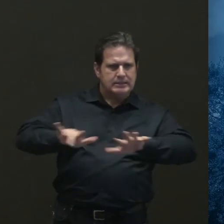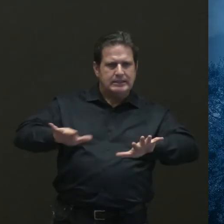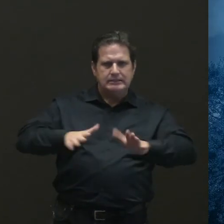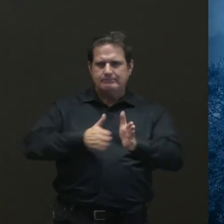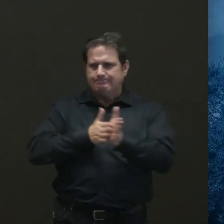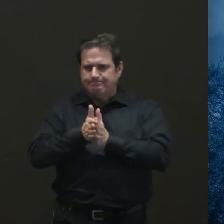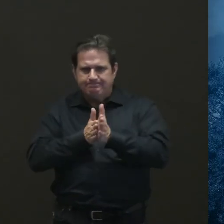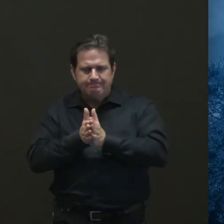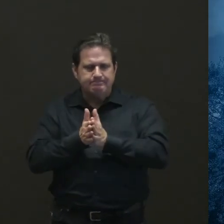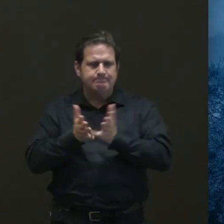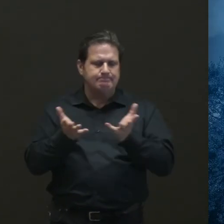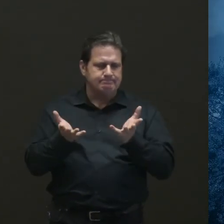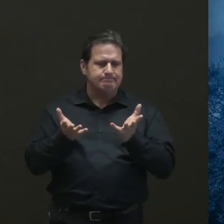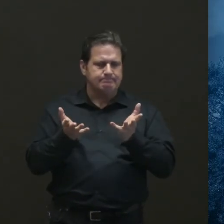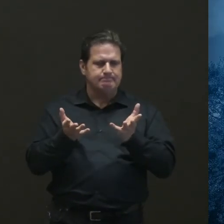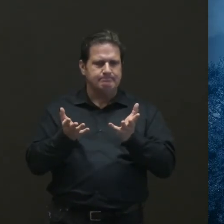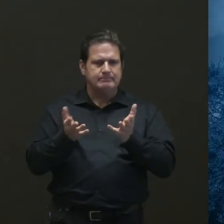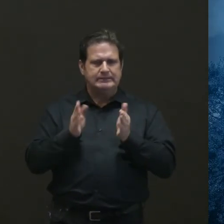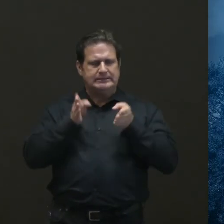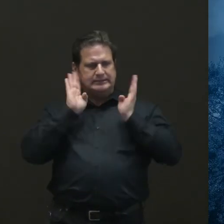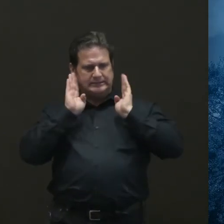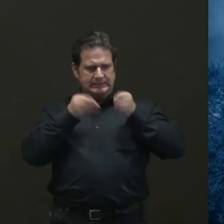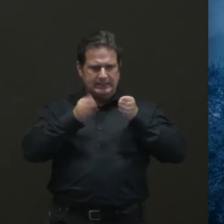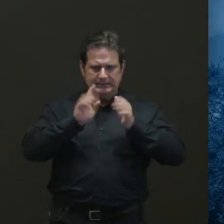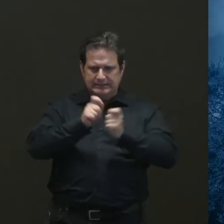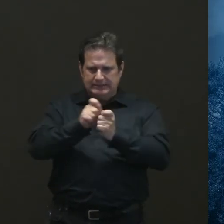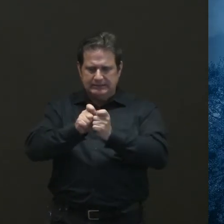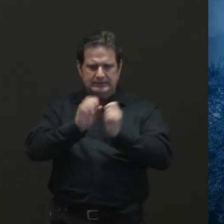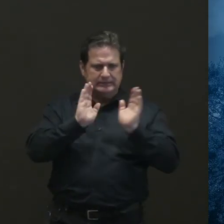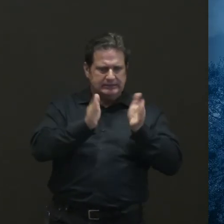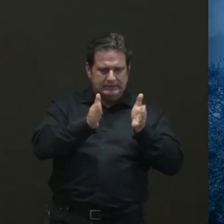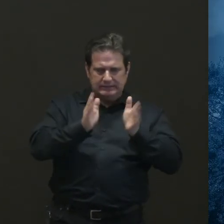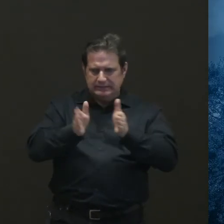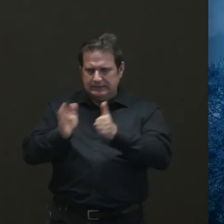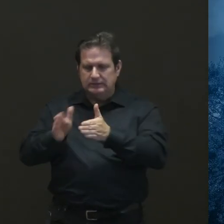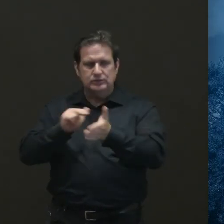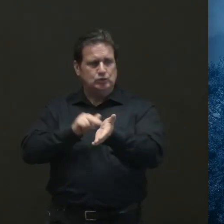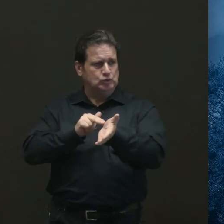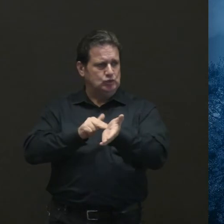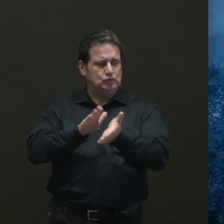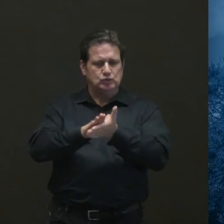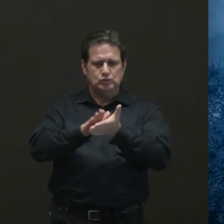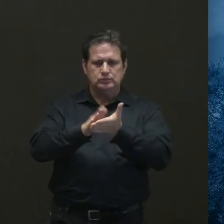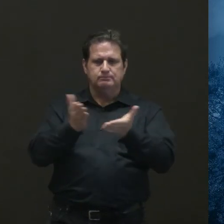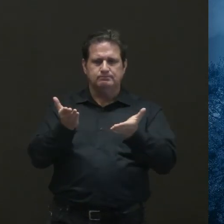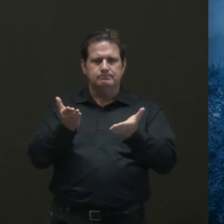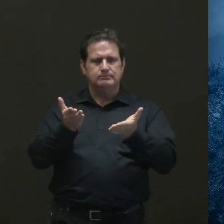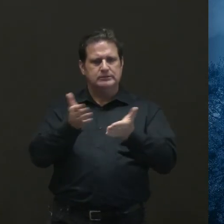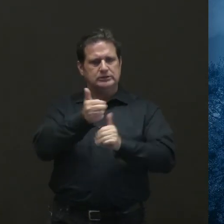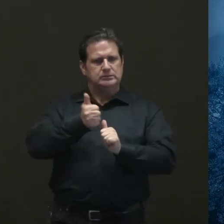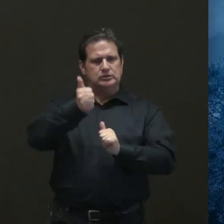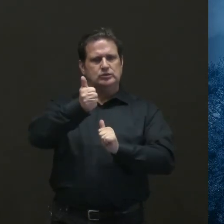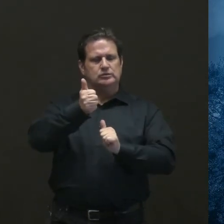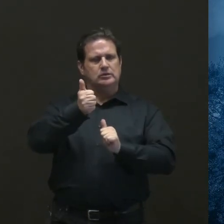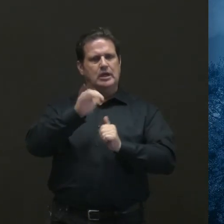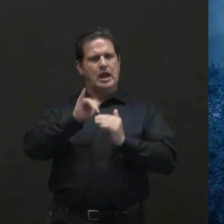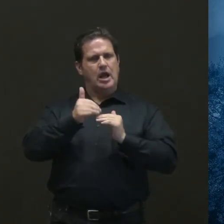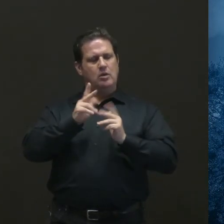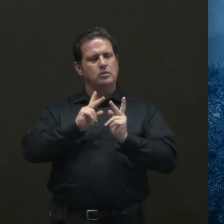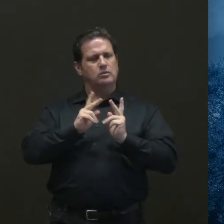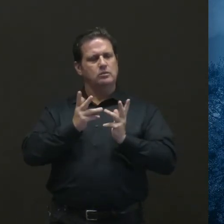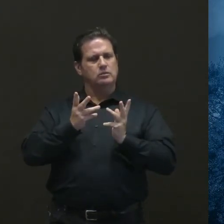and the attention to detail with respect to school nurses and administrators in terms of folks